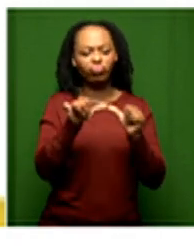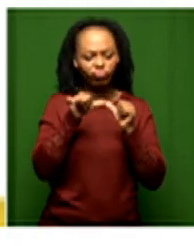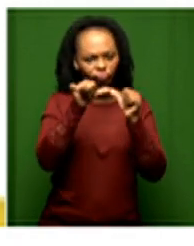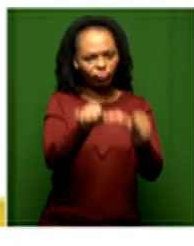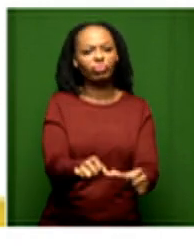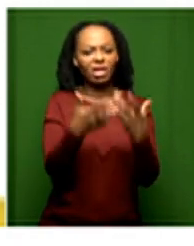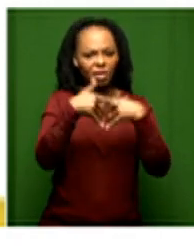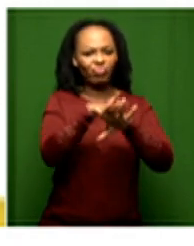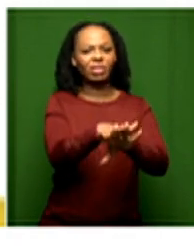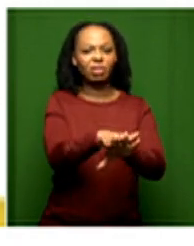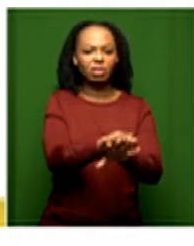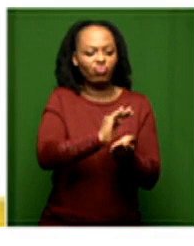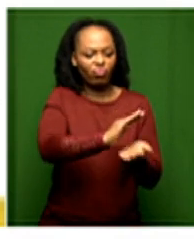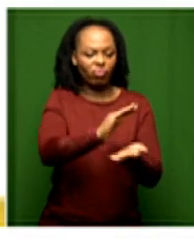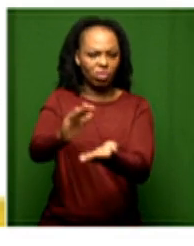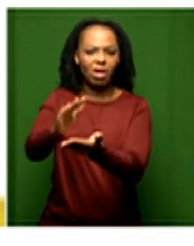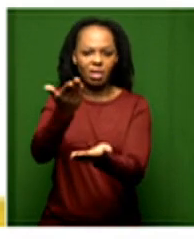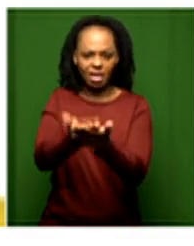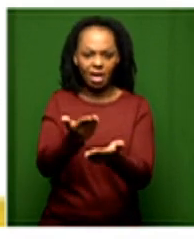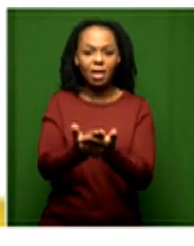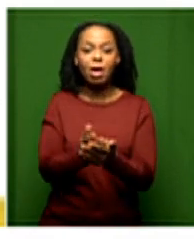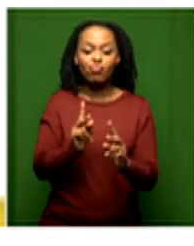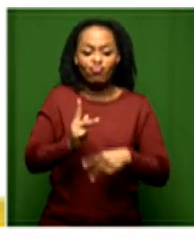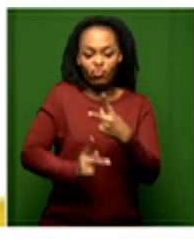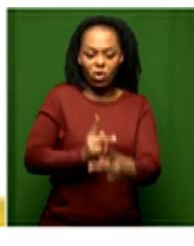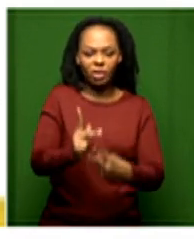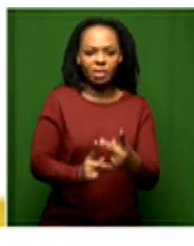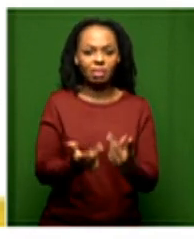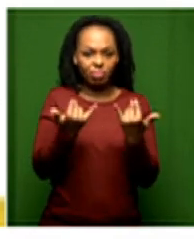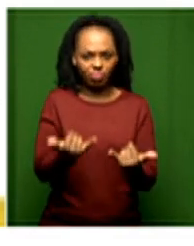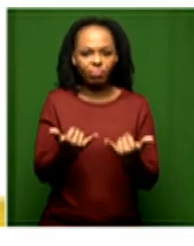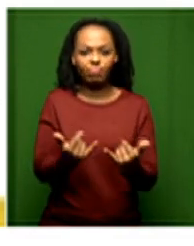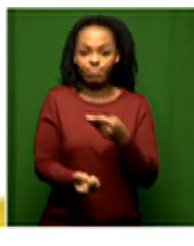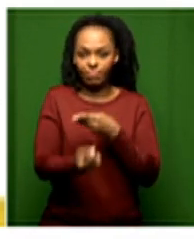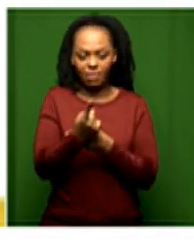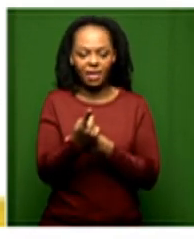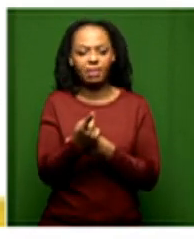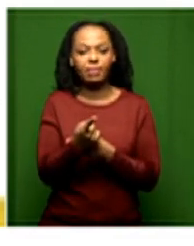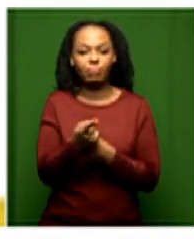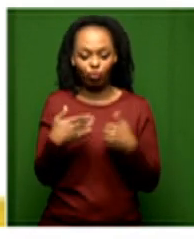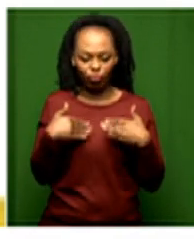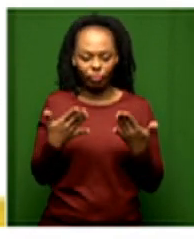the implementation. So the processes are rolling at